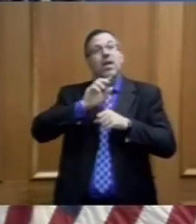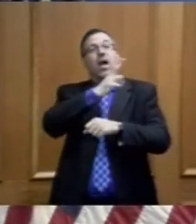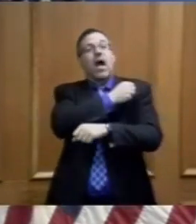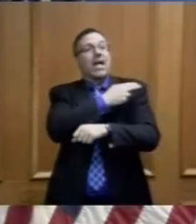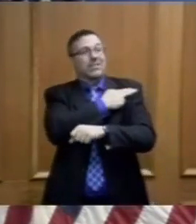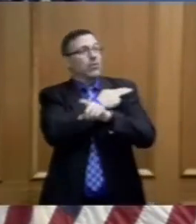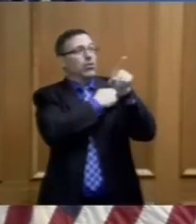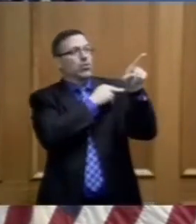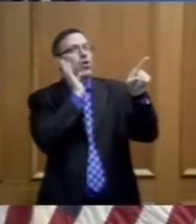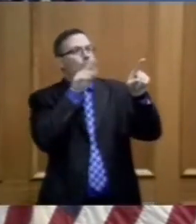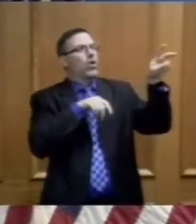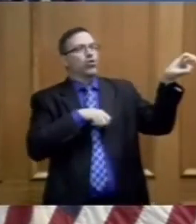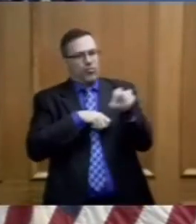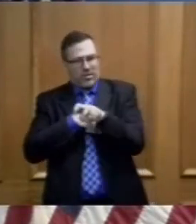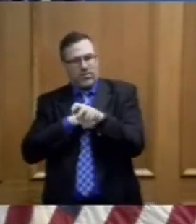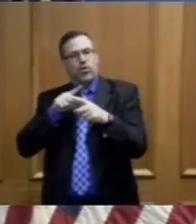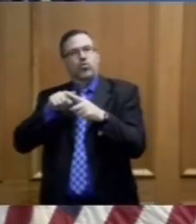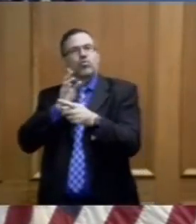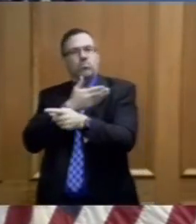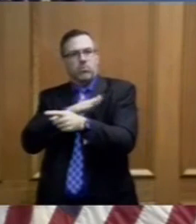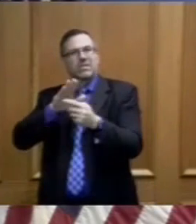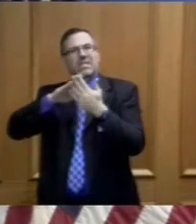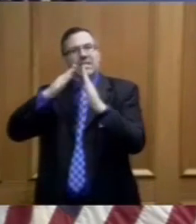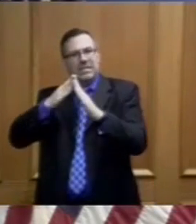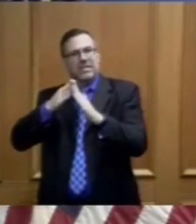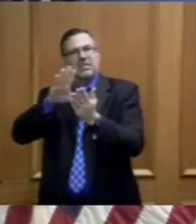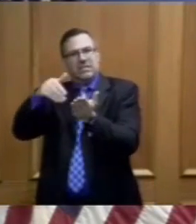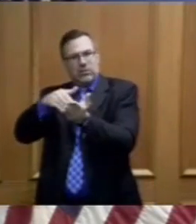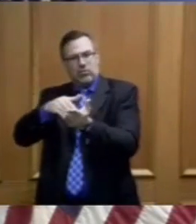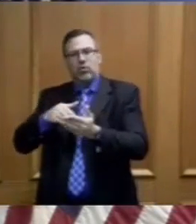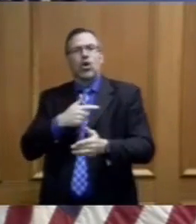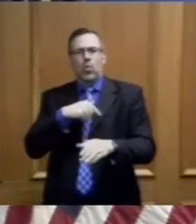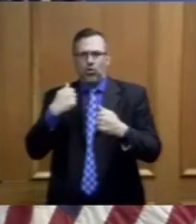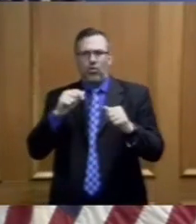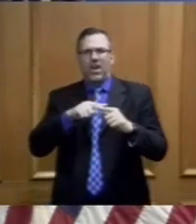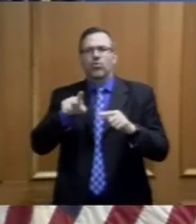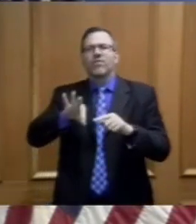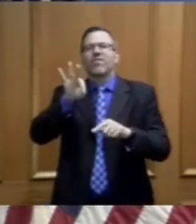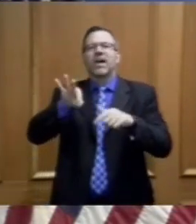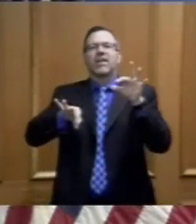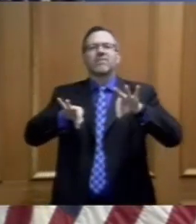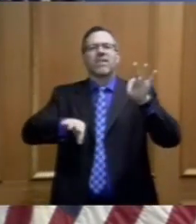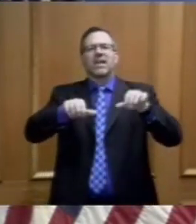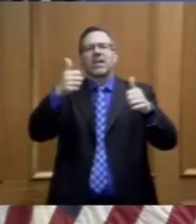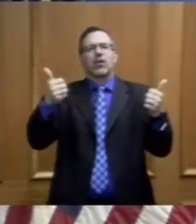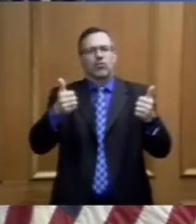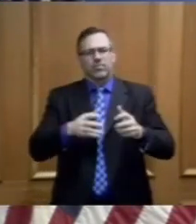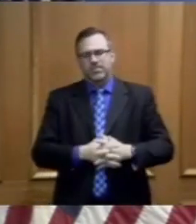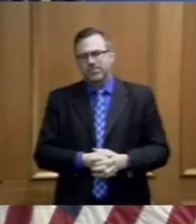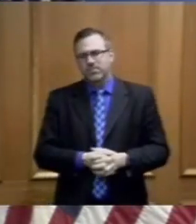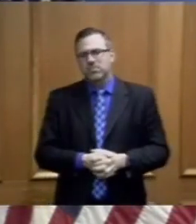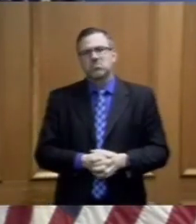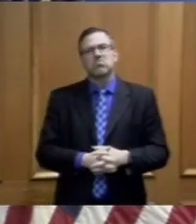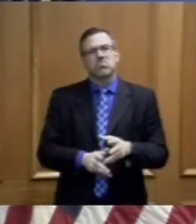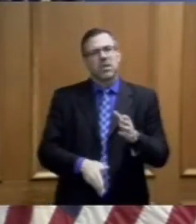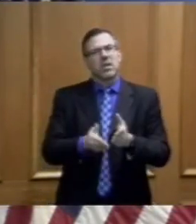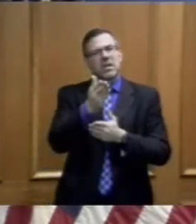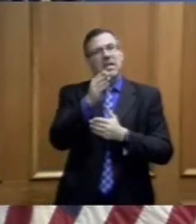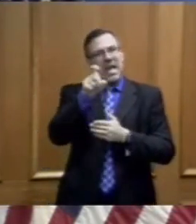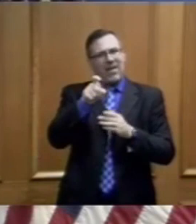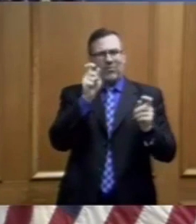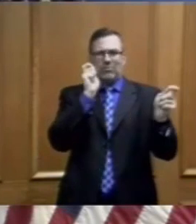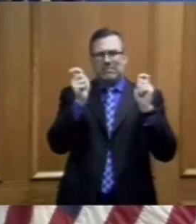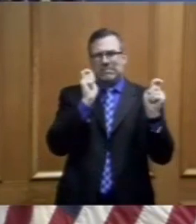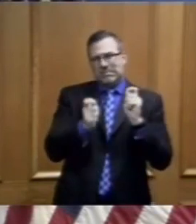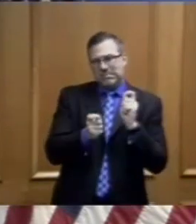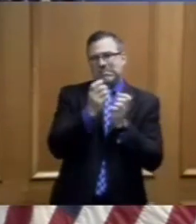We're quickly deploying on efforts to meet this demand. Some major alterations are necessary to accomplish this, adjusting